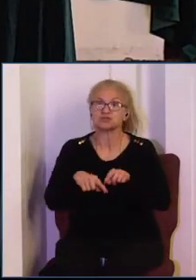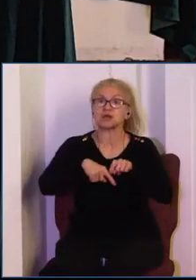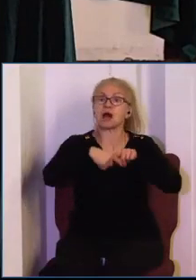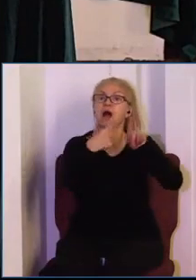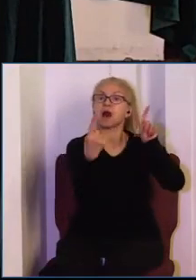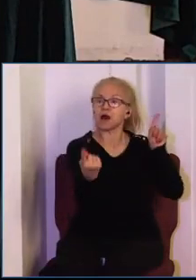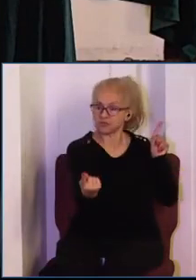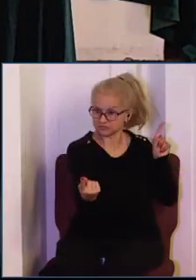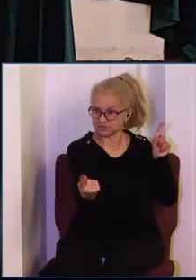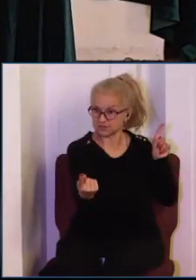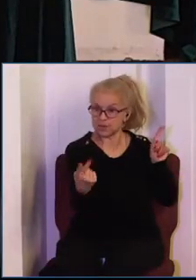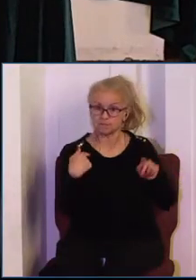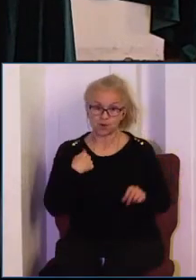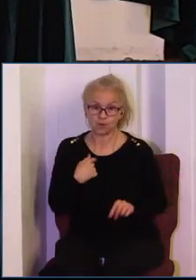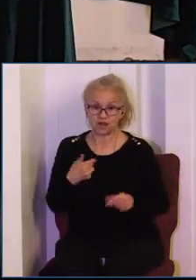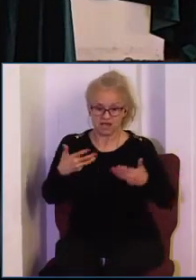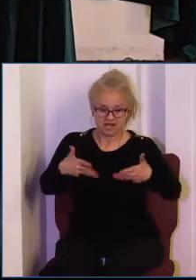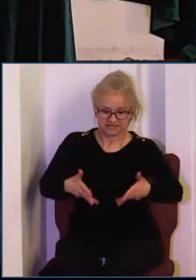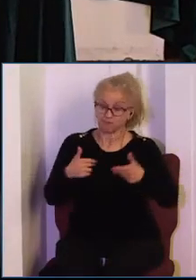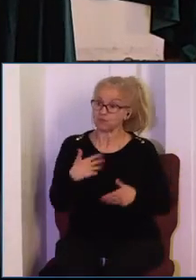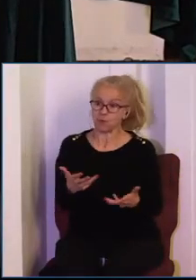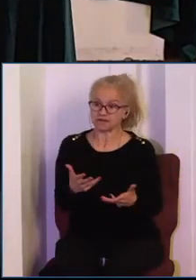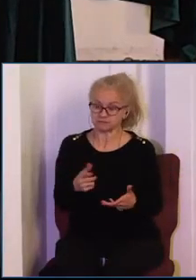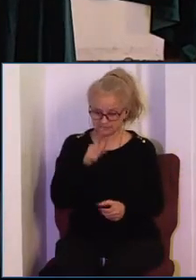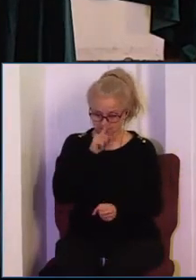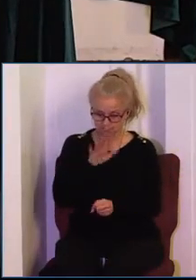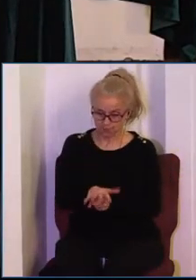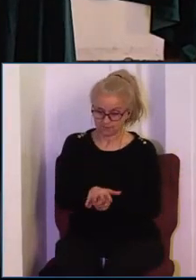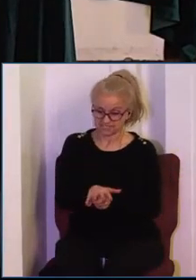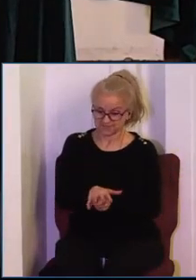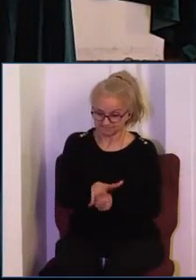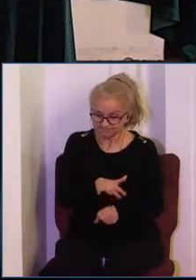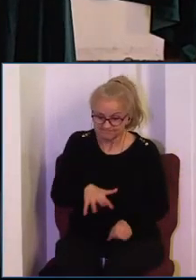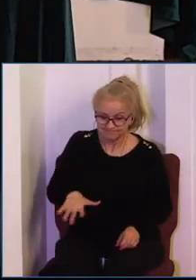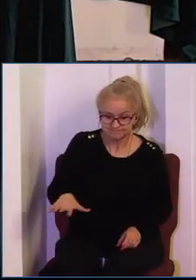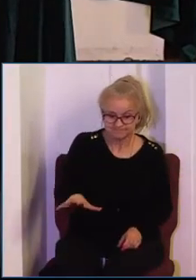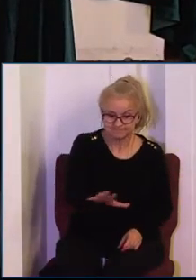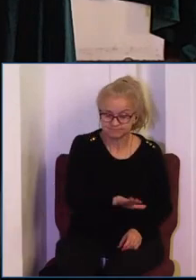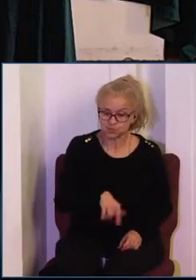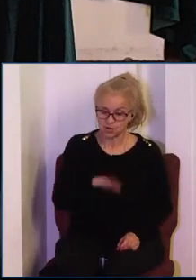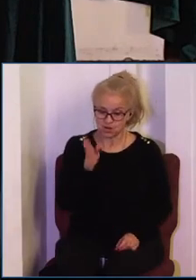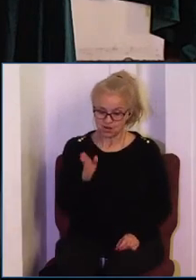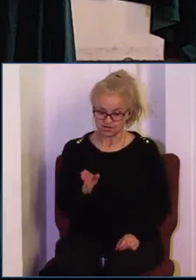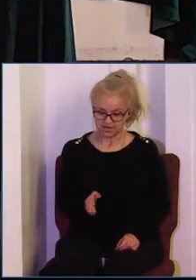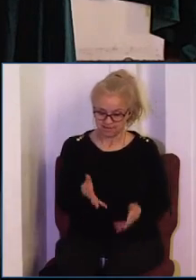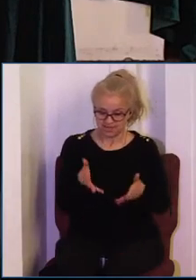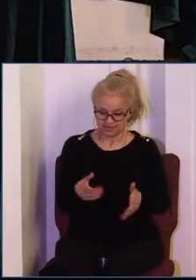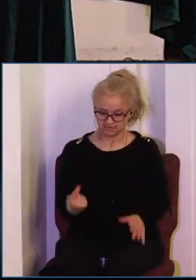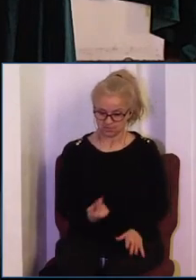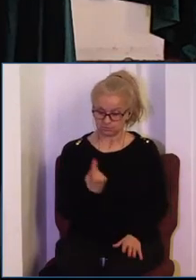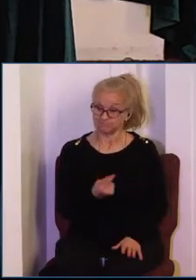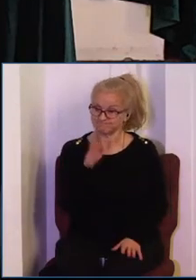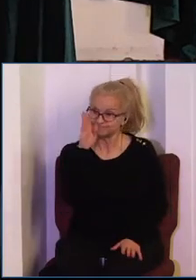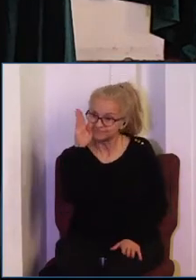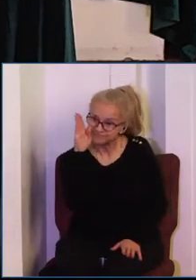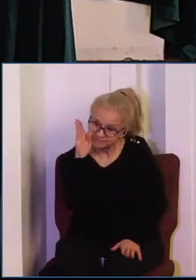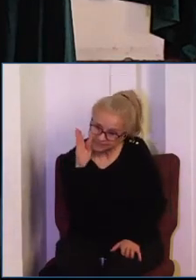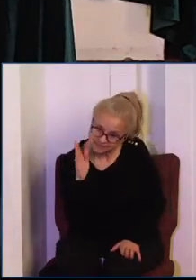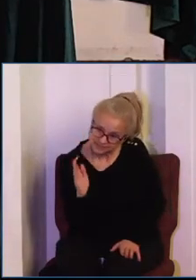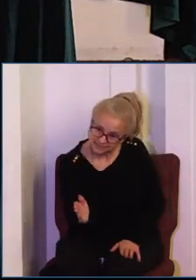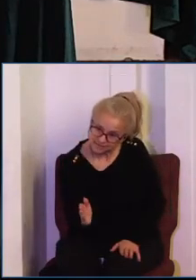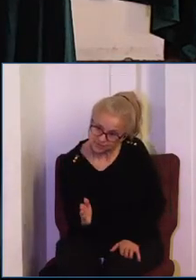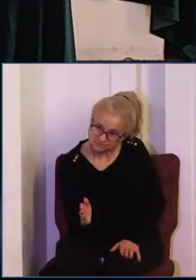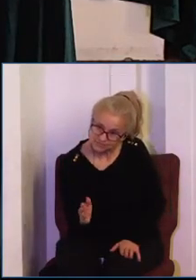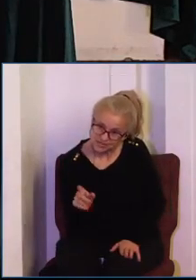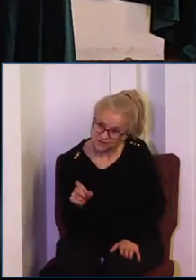side, but we've been left with a promise that we will never be left alone. And we